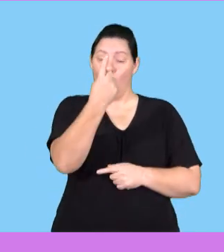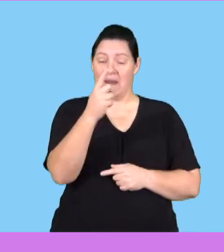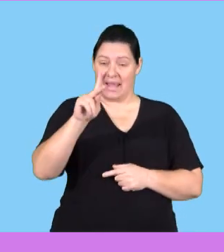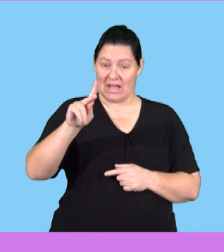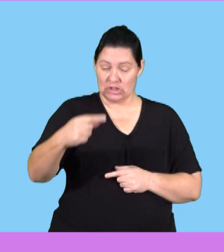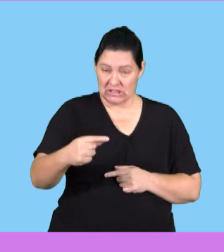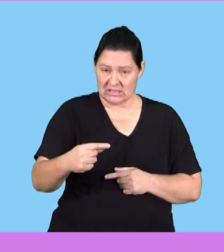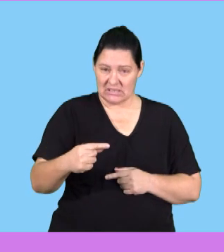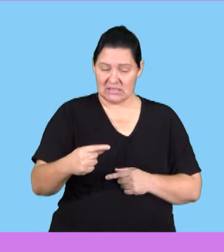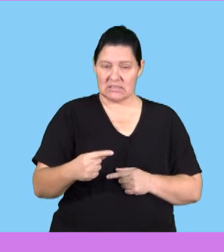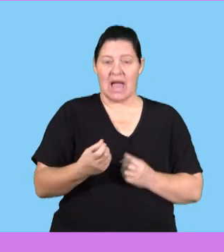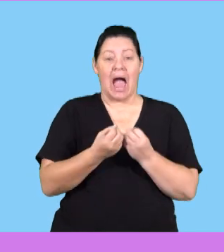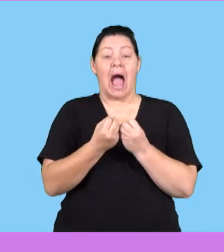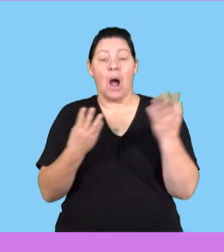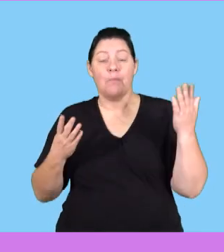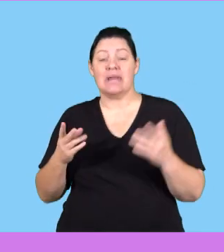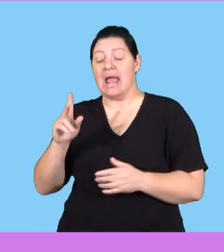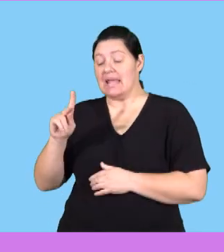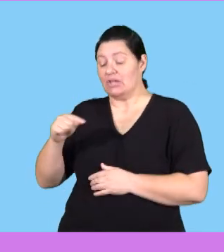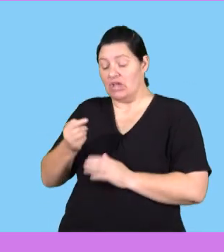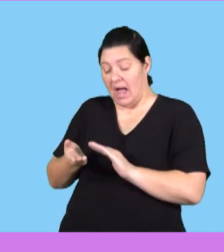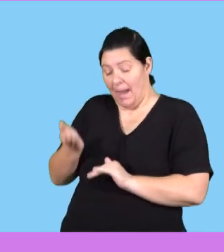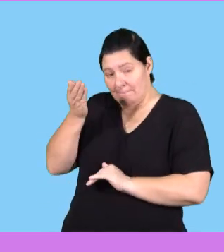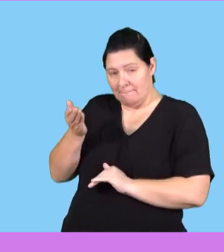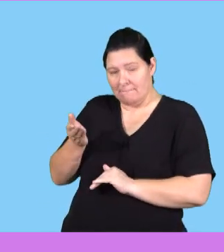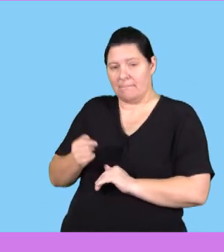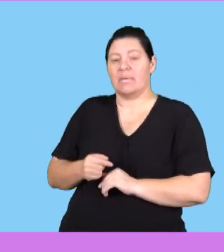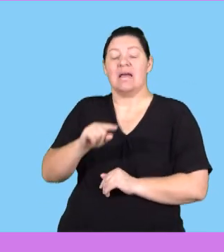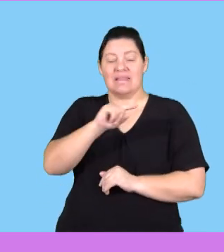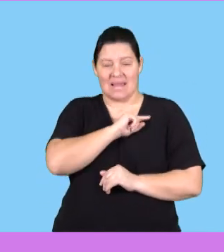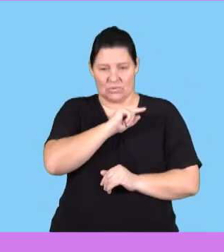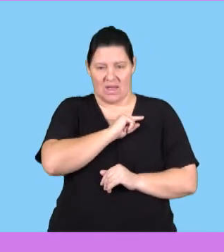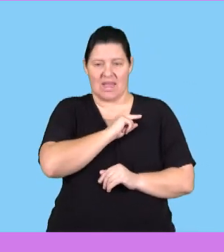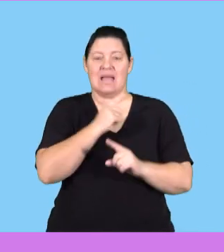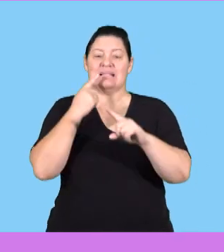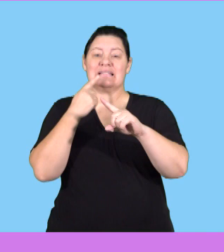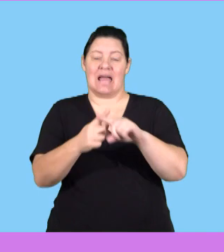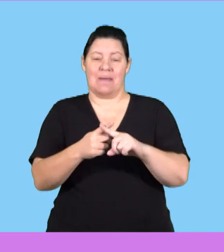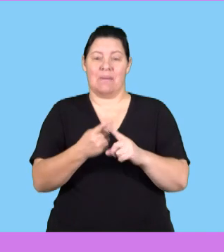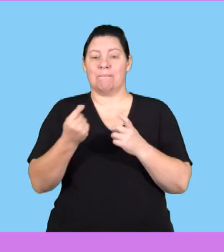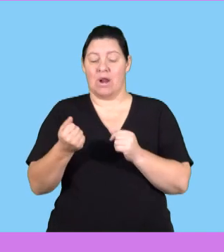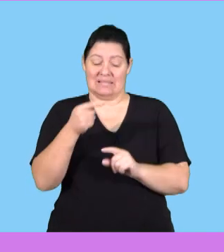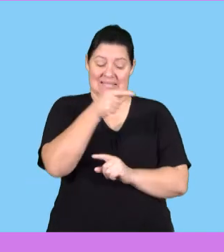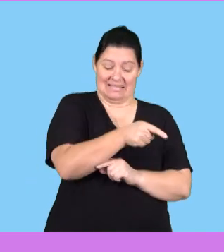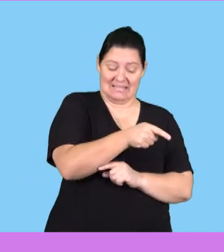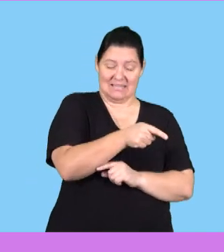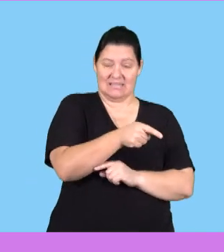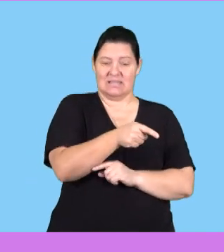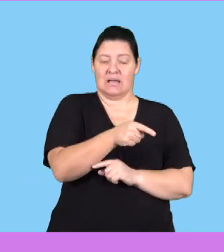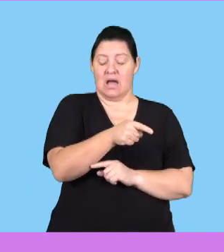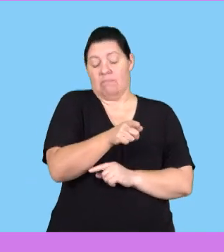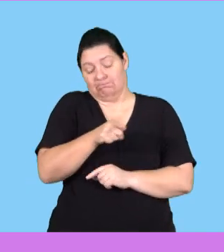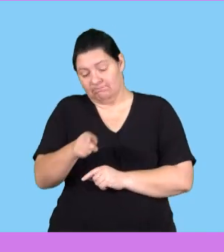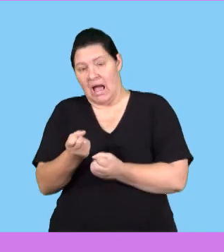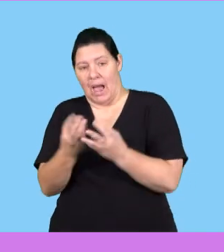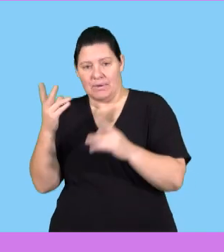1 kilogram, if the number of kilograms increases, therefore you need to multiply this price by